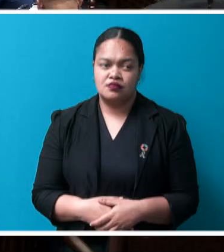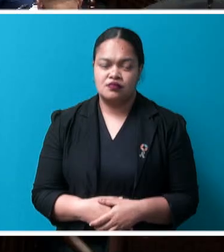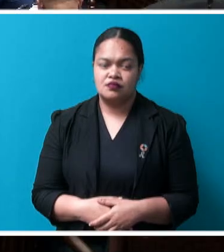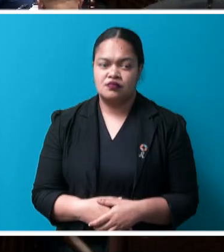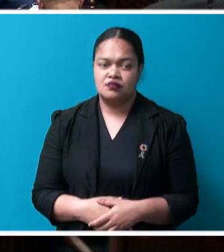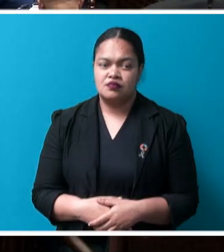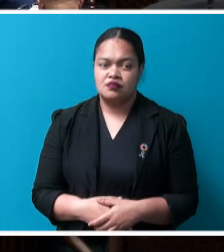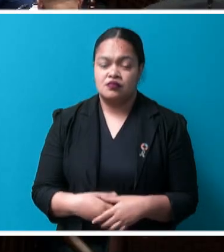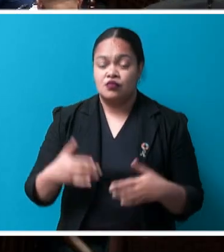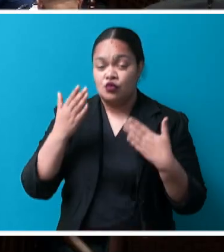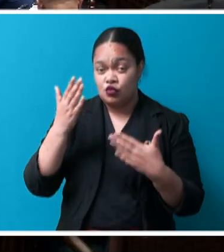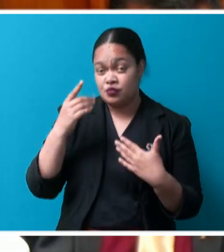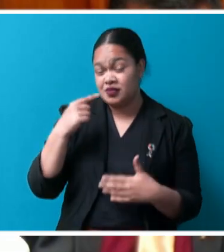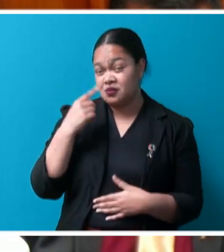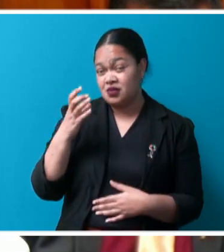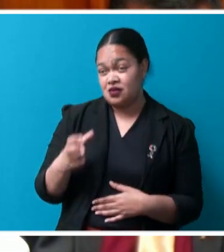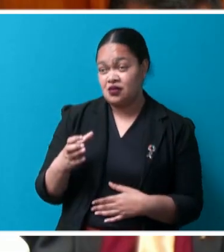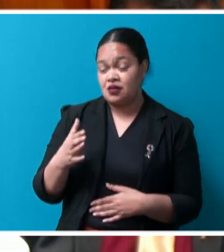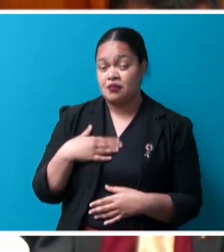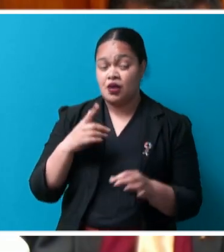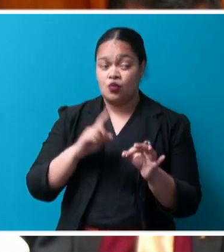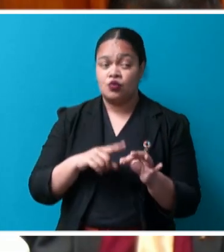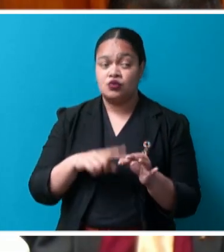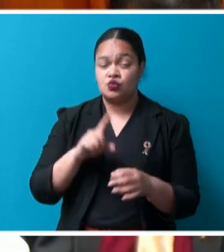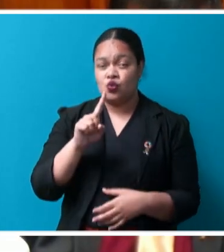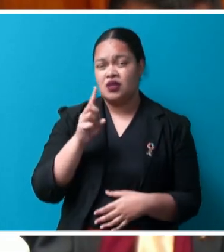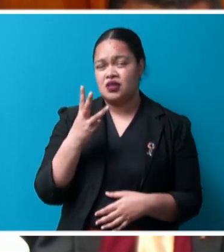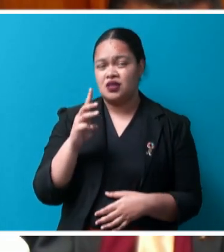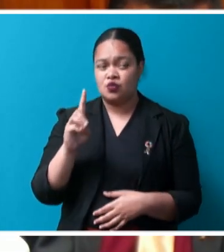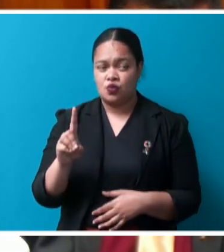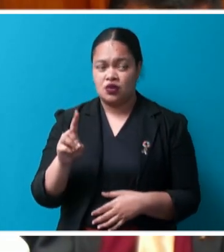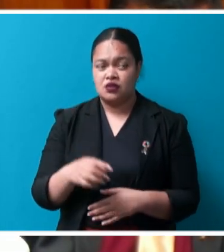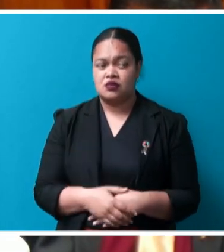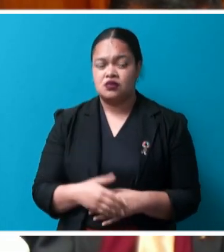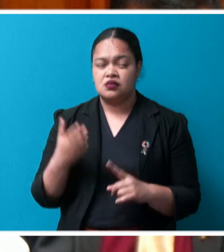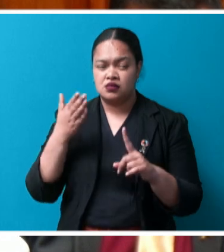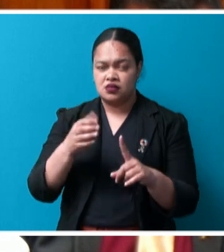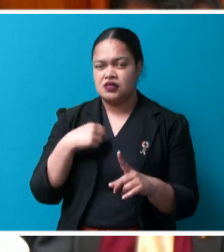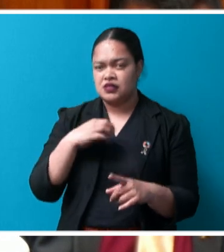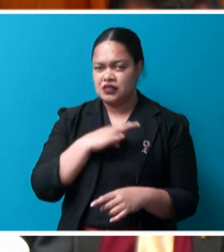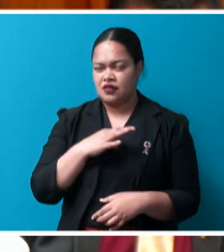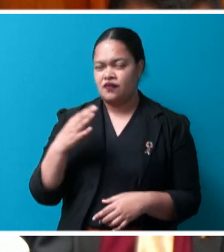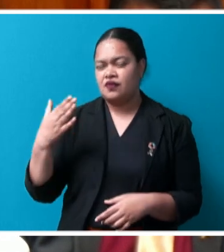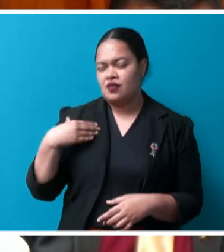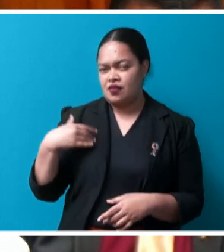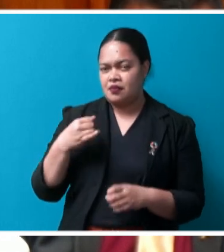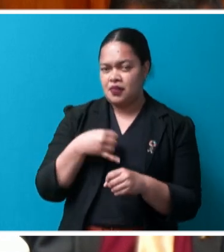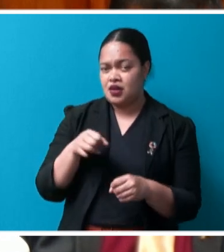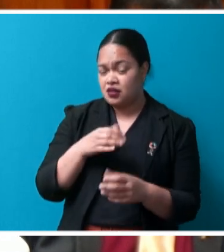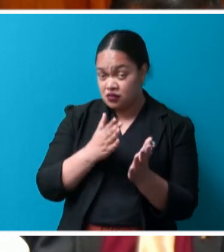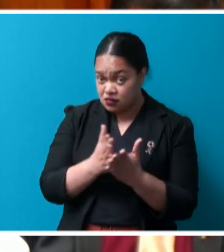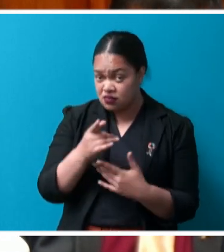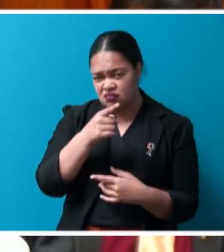Thank you, Honourable Speaker. Honourable Speaker, my question is 131, again directed to Minister for Health and Medical Services. Can the Minister